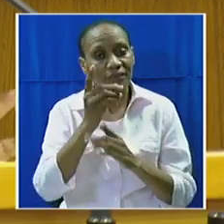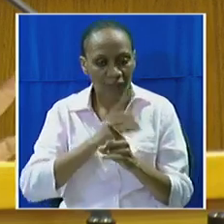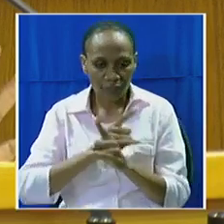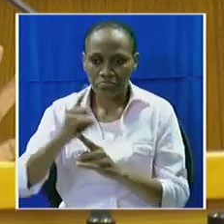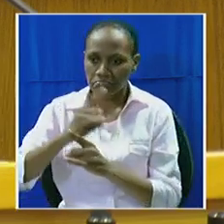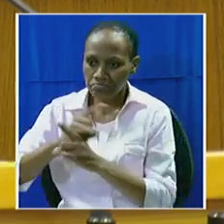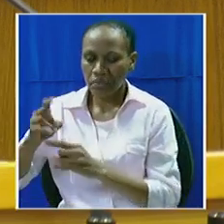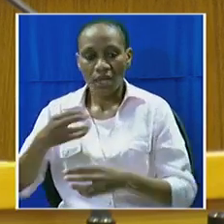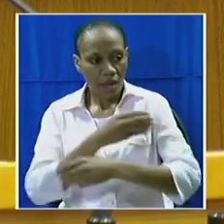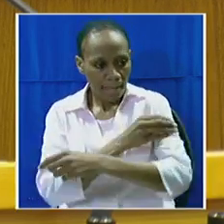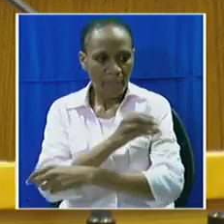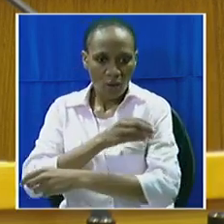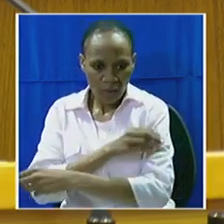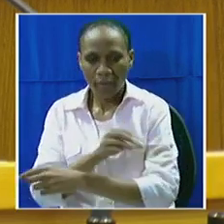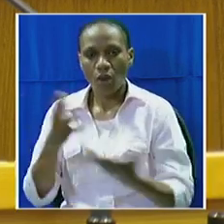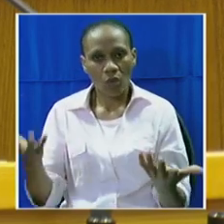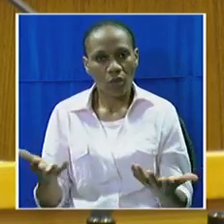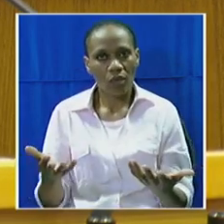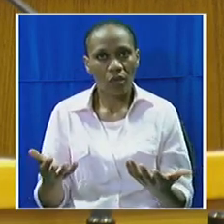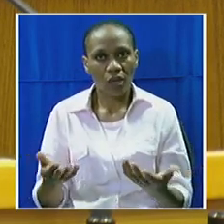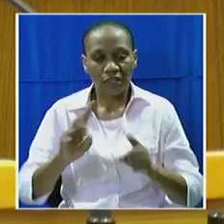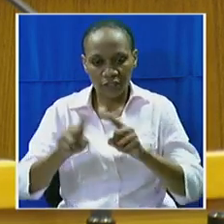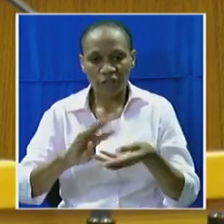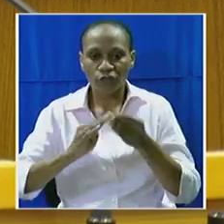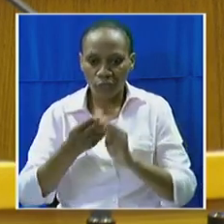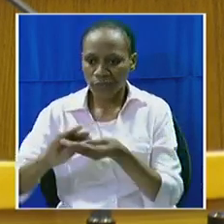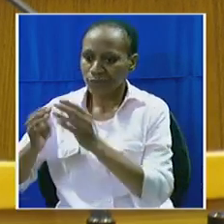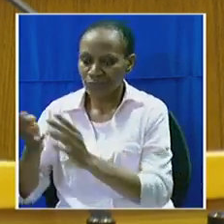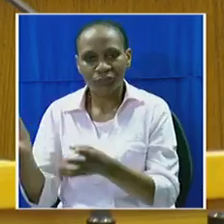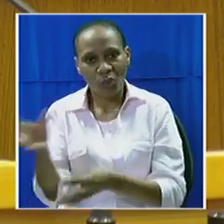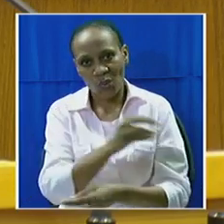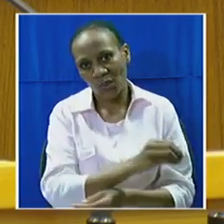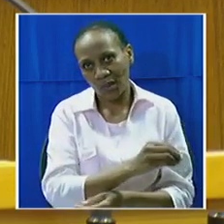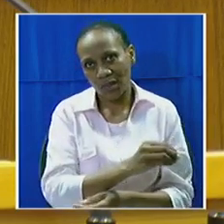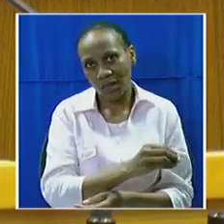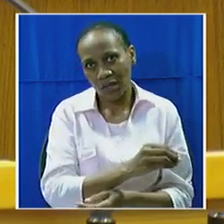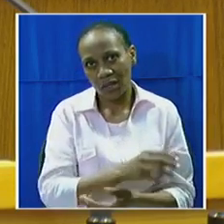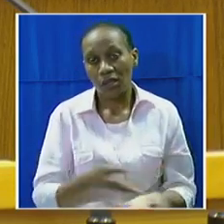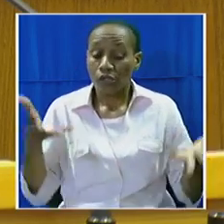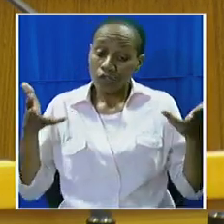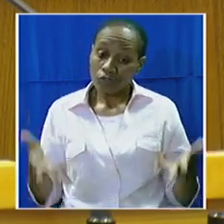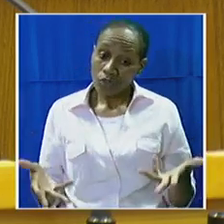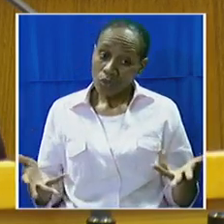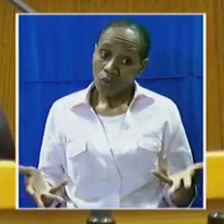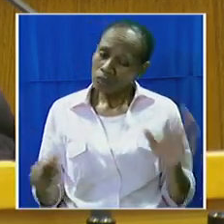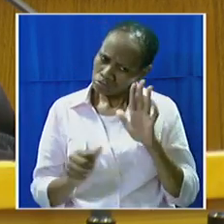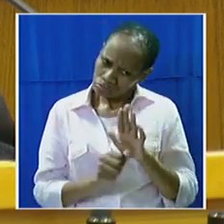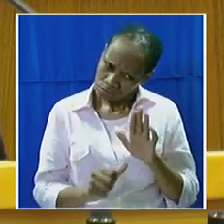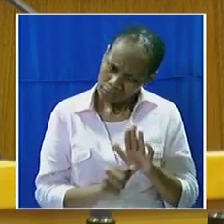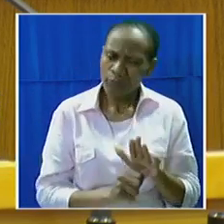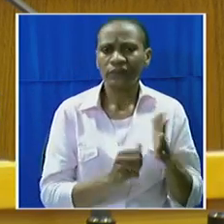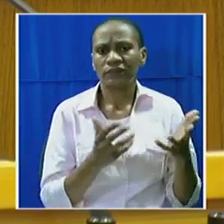empower and redistribute within communities and across sectors. So it is therefore paramount and